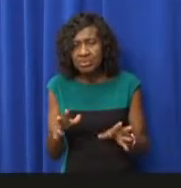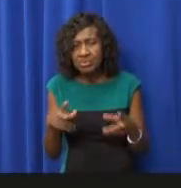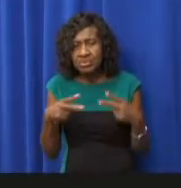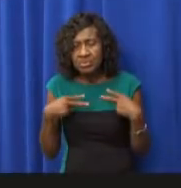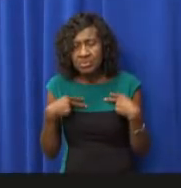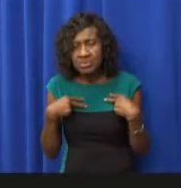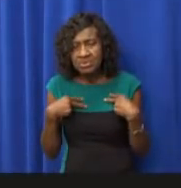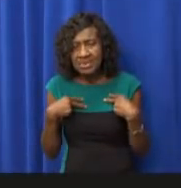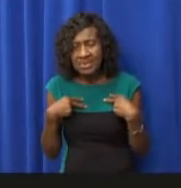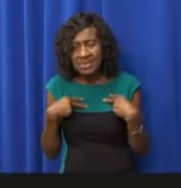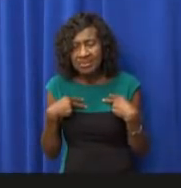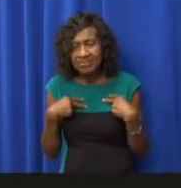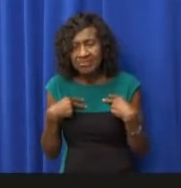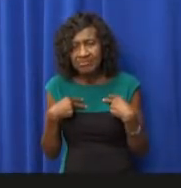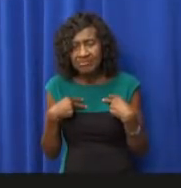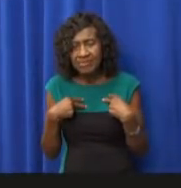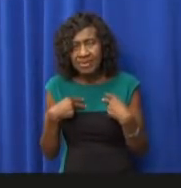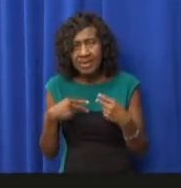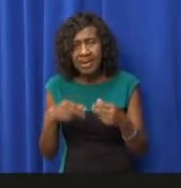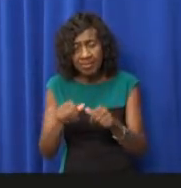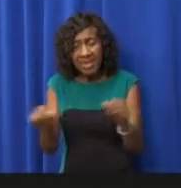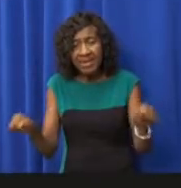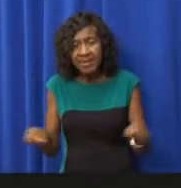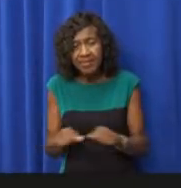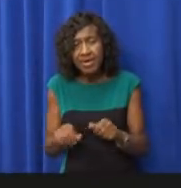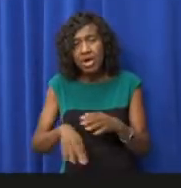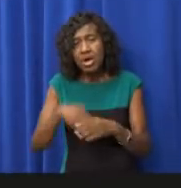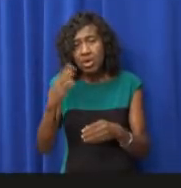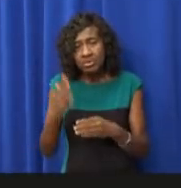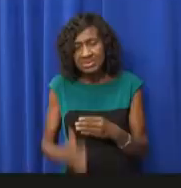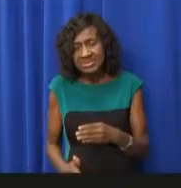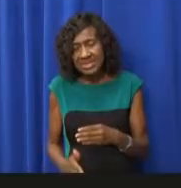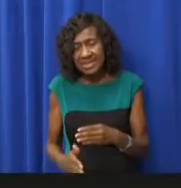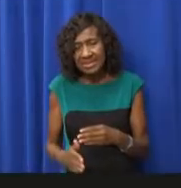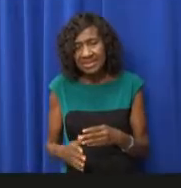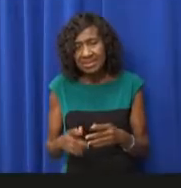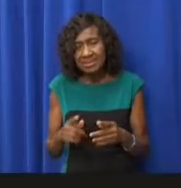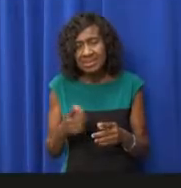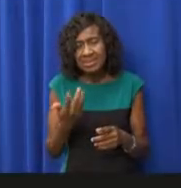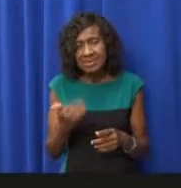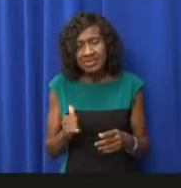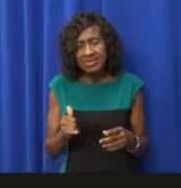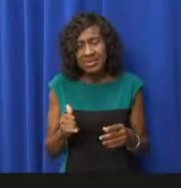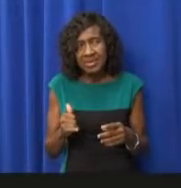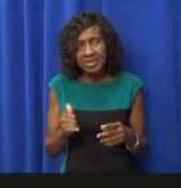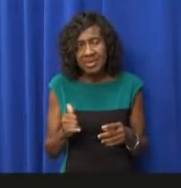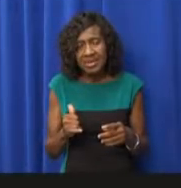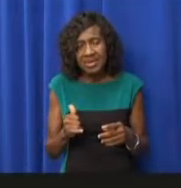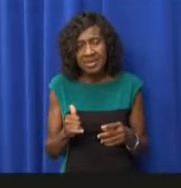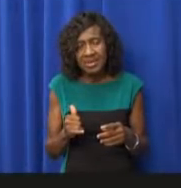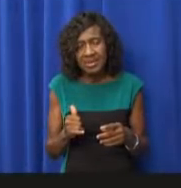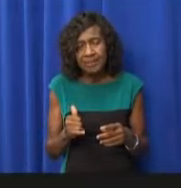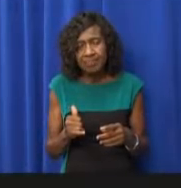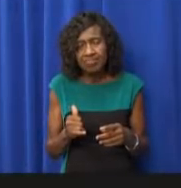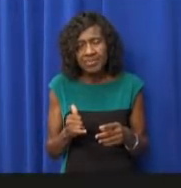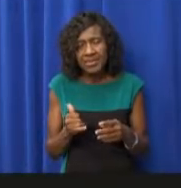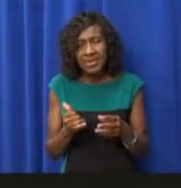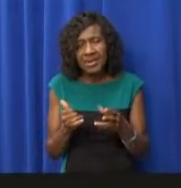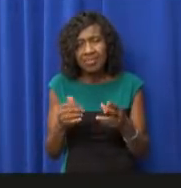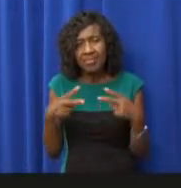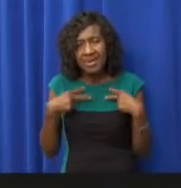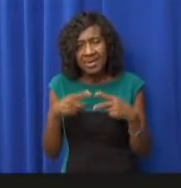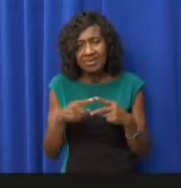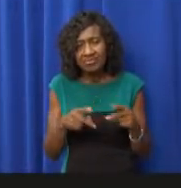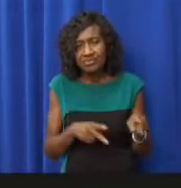currently setting up tents and that sort of thing. If their trade and business license doesn't allow outside operations, are they